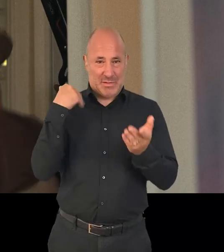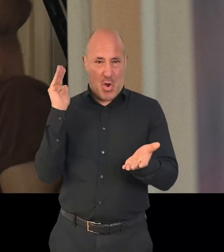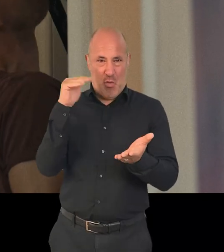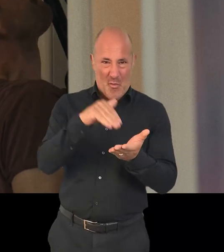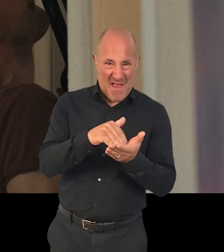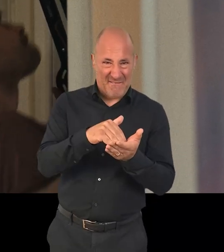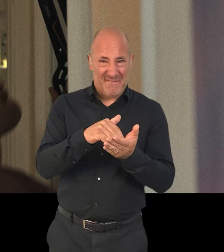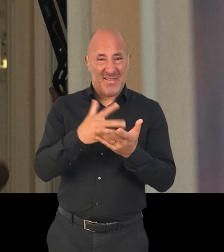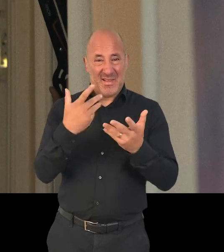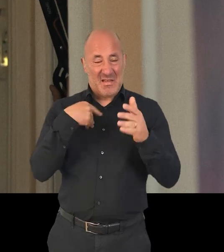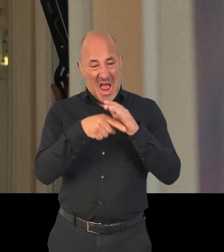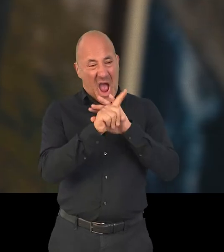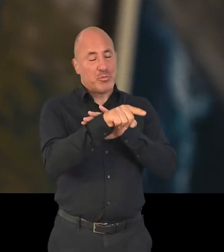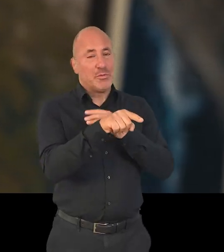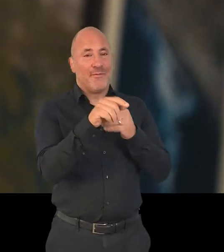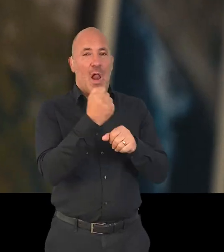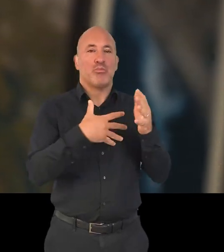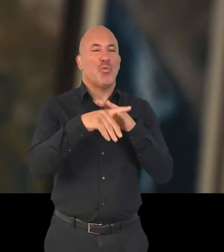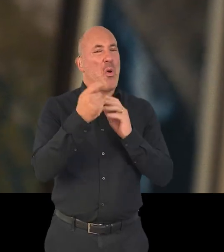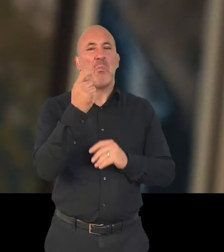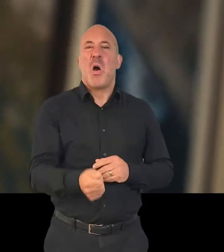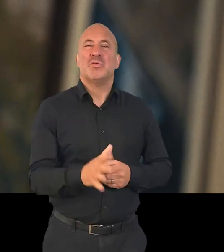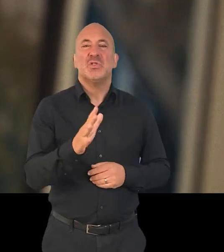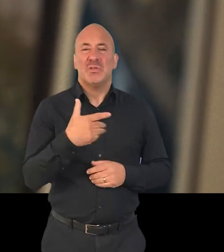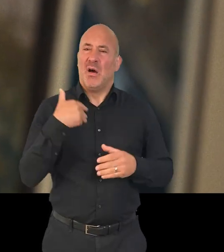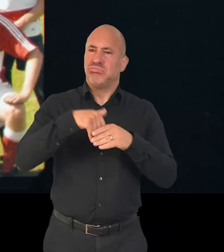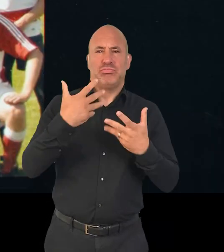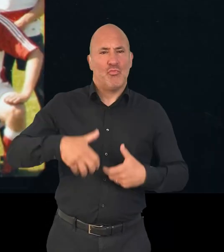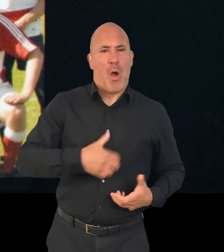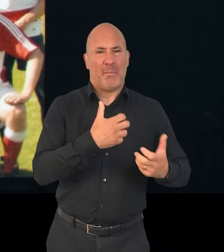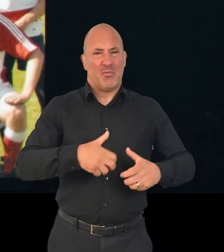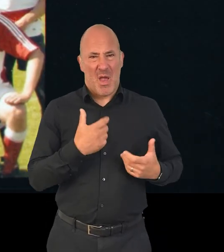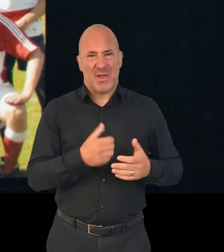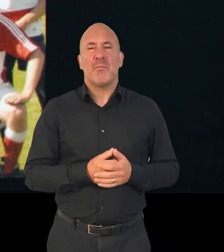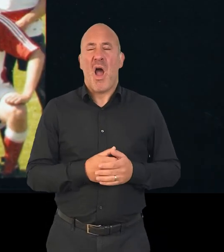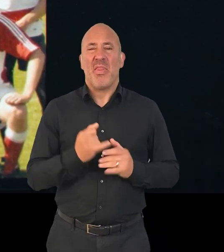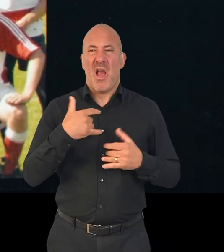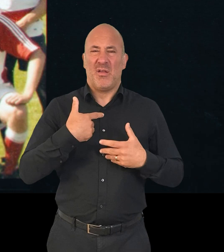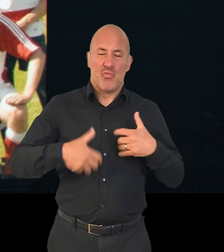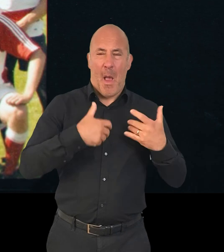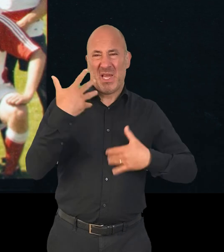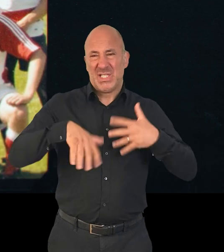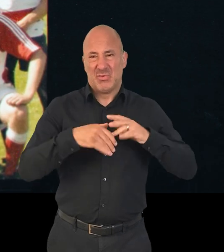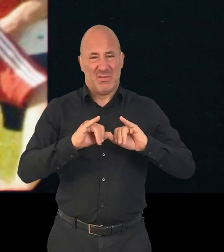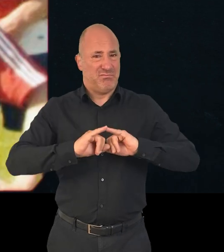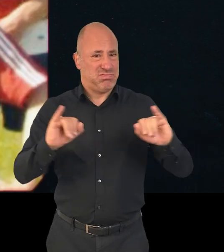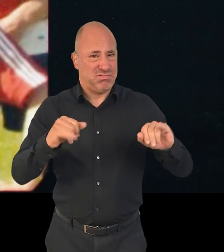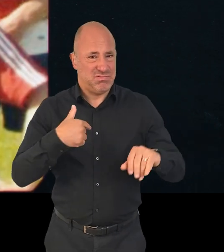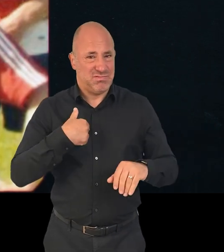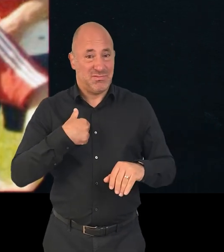When I arrived at university, I didn't really get out of the city very much. I played a lot of rugby. I had quite a serious rugby